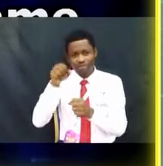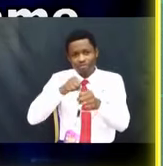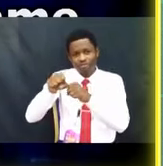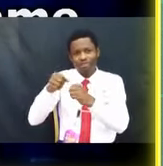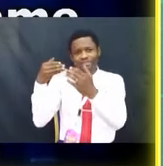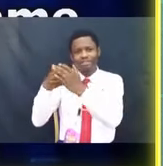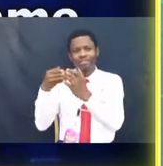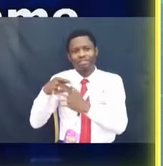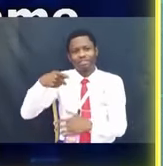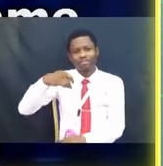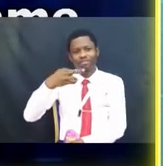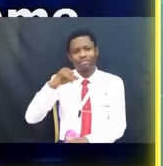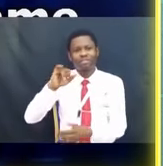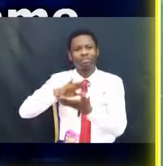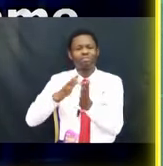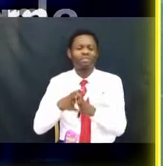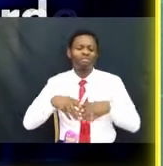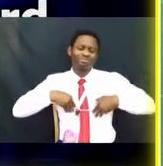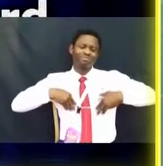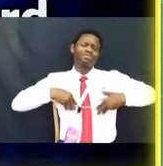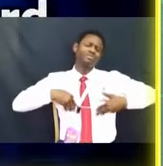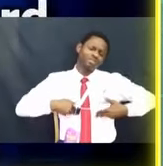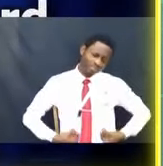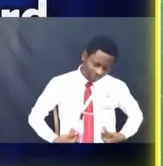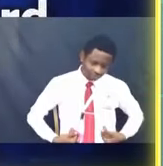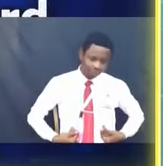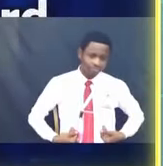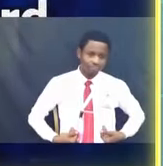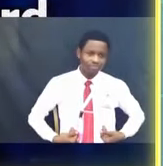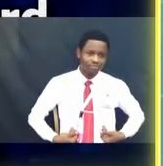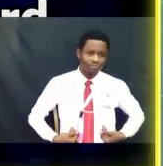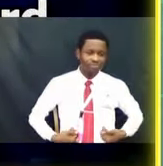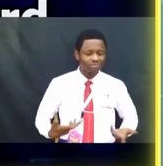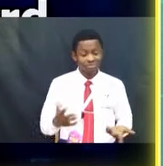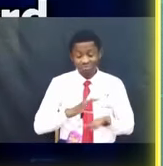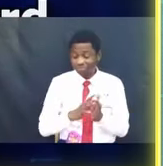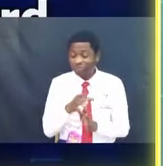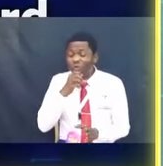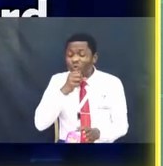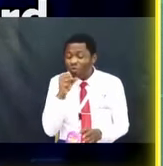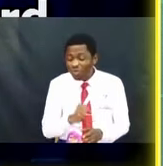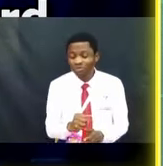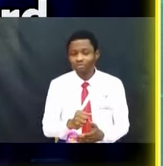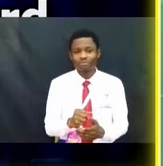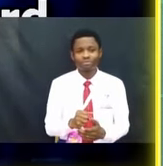became exhausted by bread." Now, by this time, he was old.